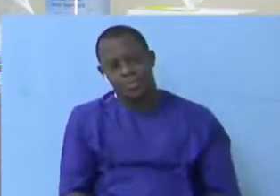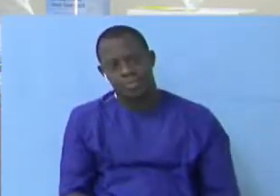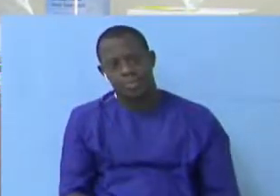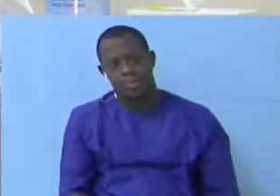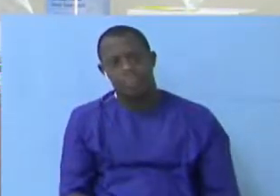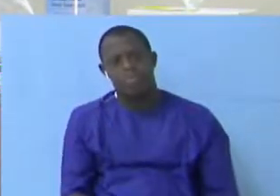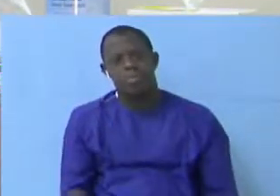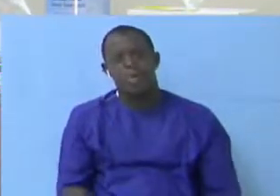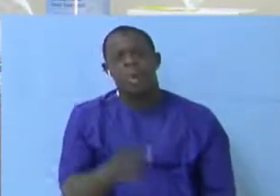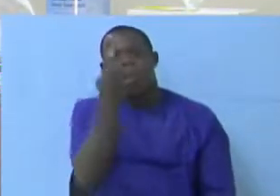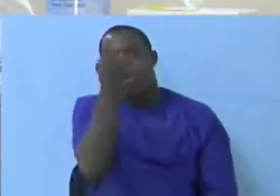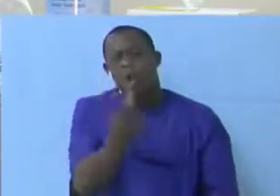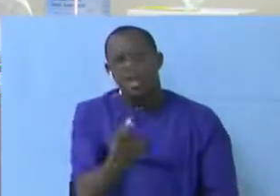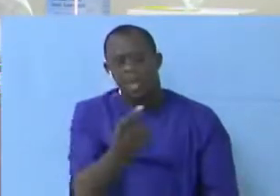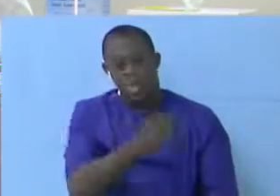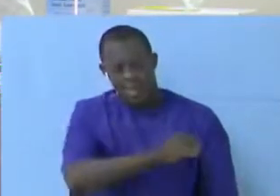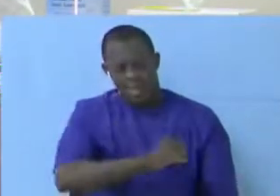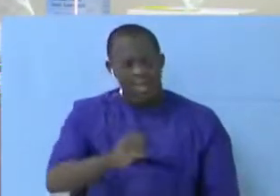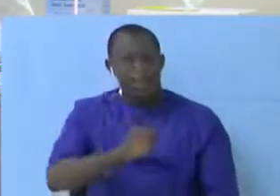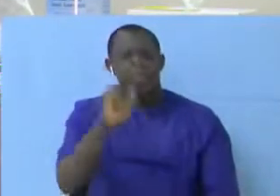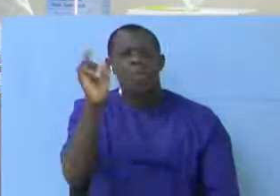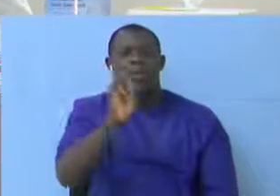Their only crime was